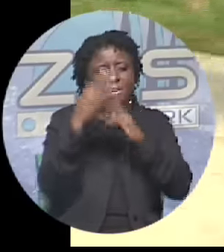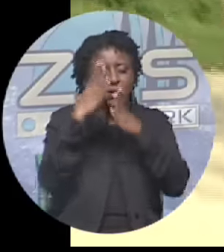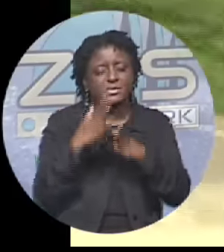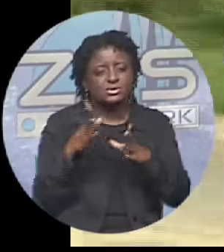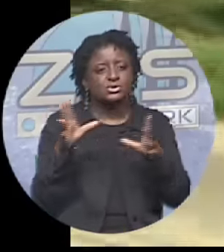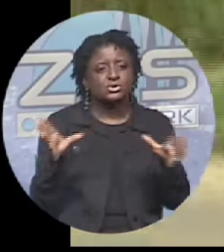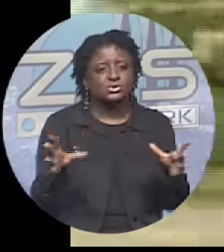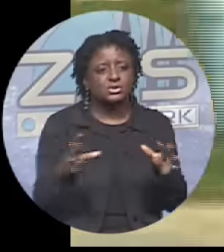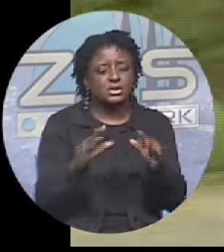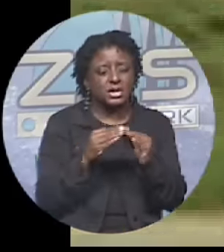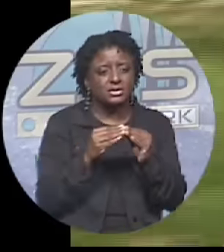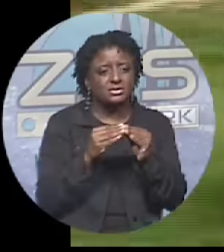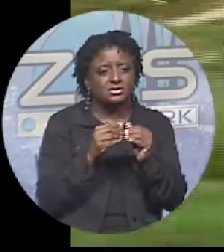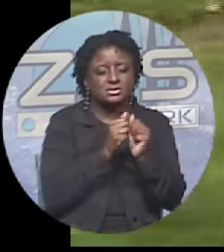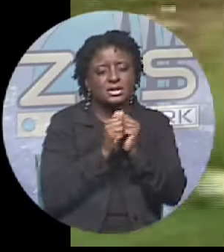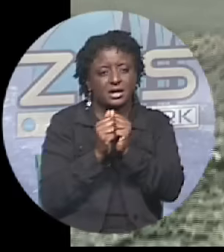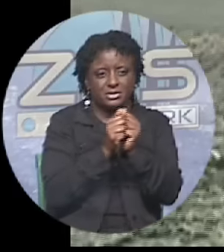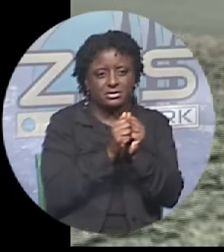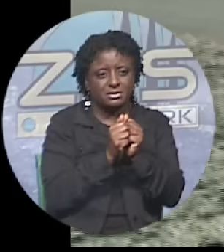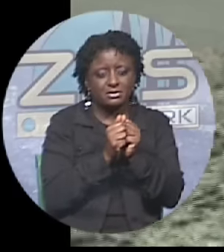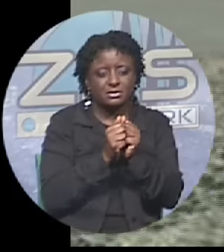become too divided as a people.